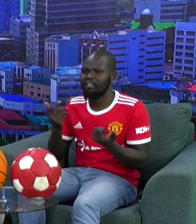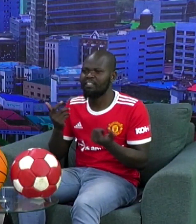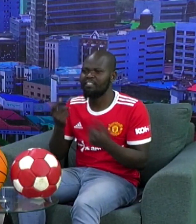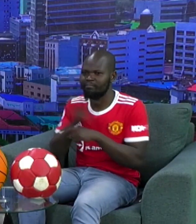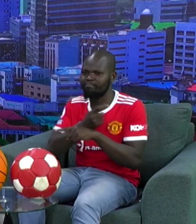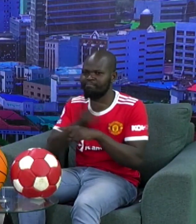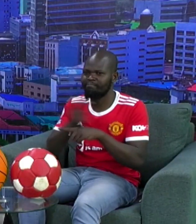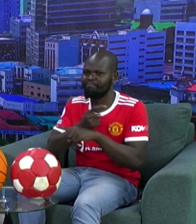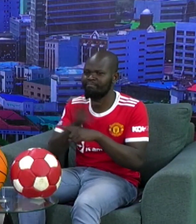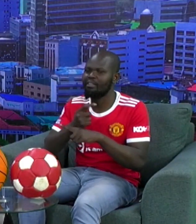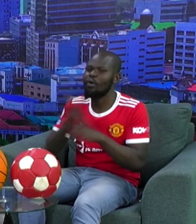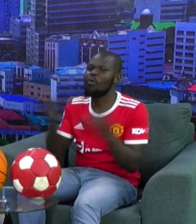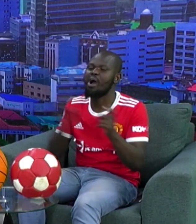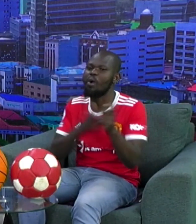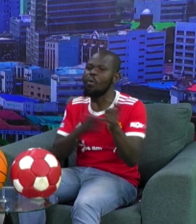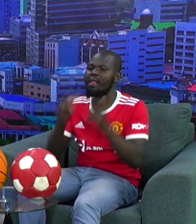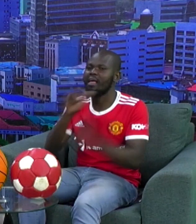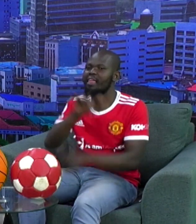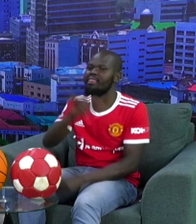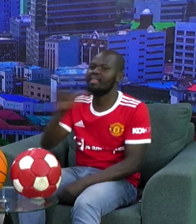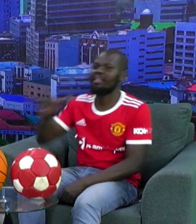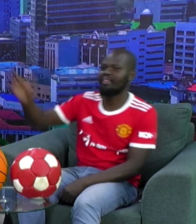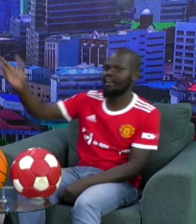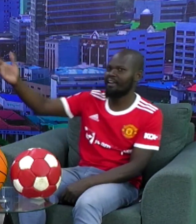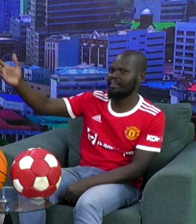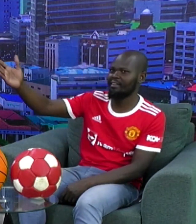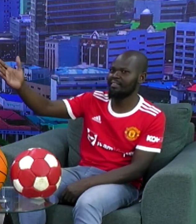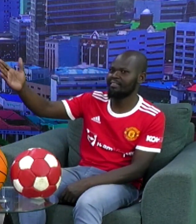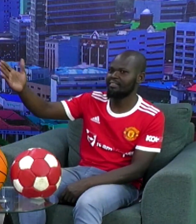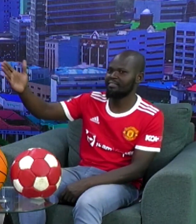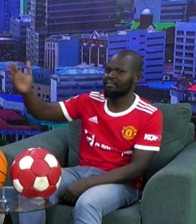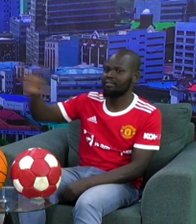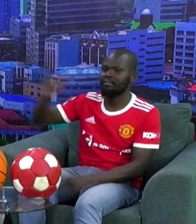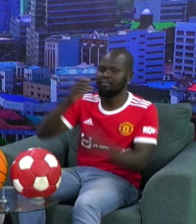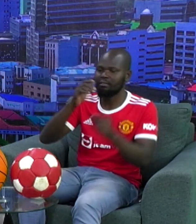Ulinzi Stars, the training,